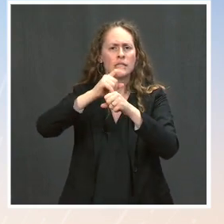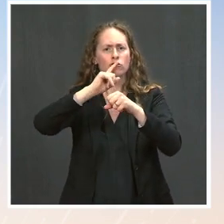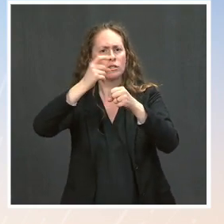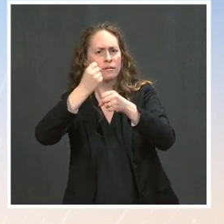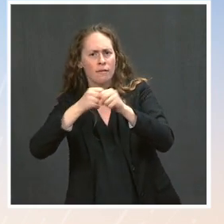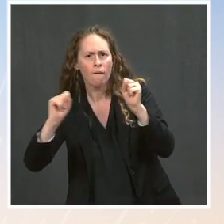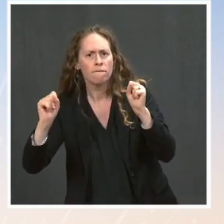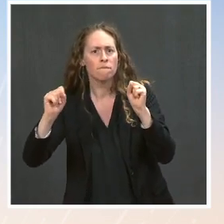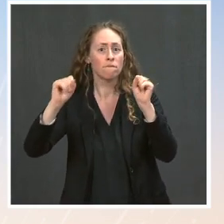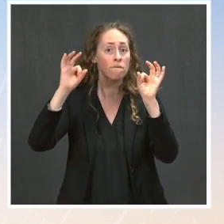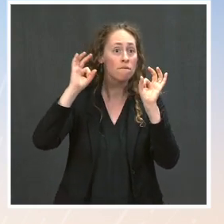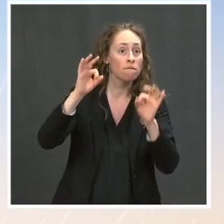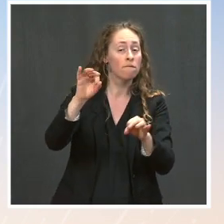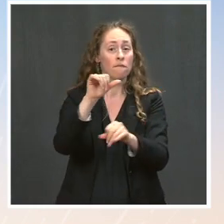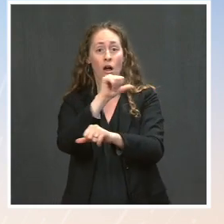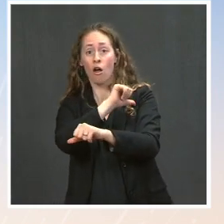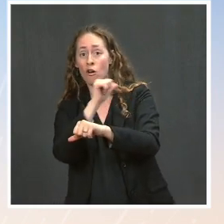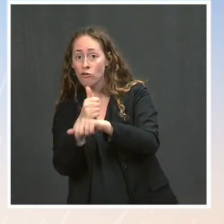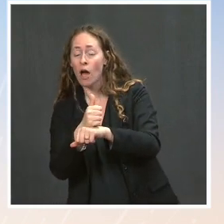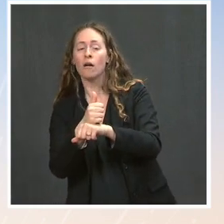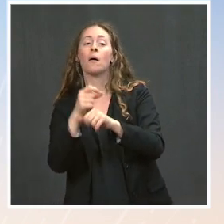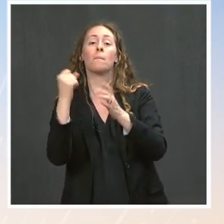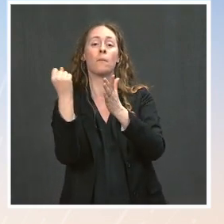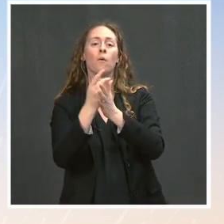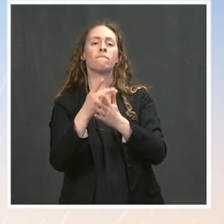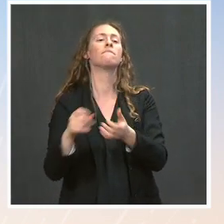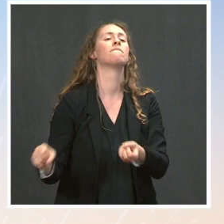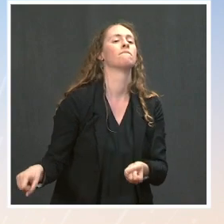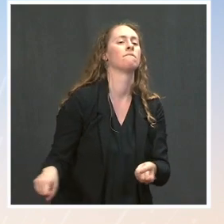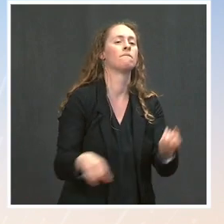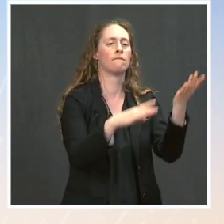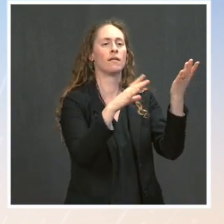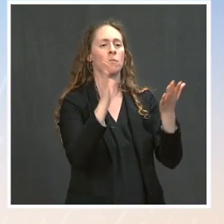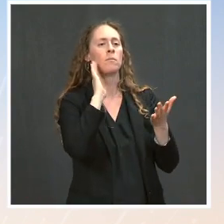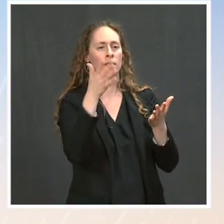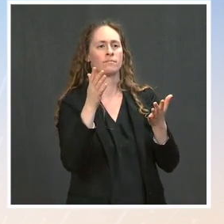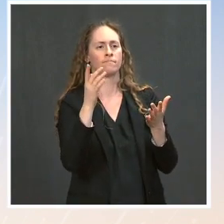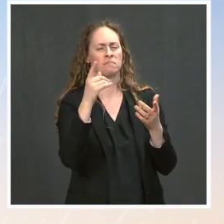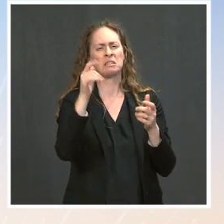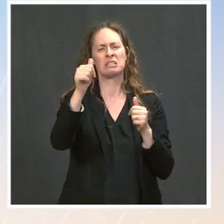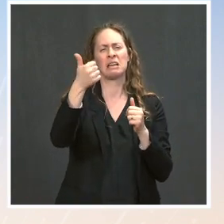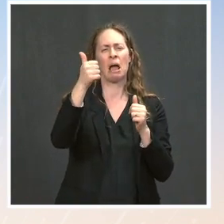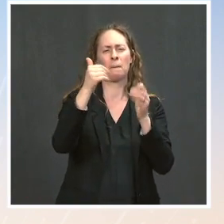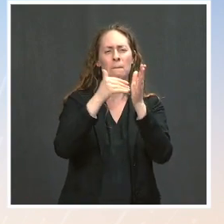own guidelines. And we expect there to be approximately 10 million doses that could be released